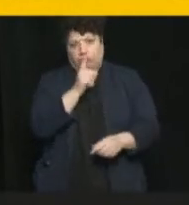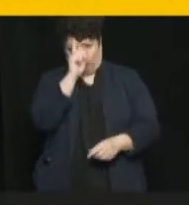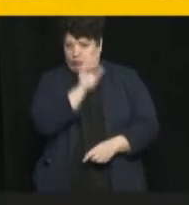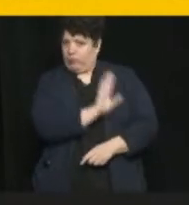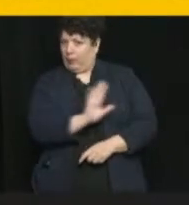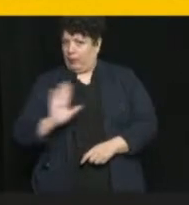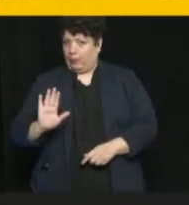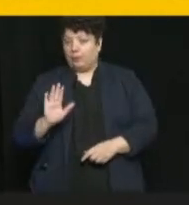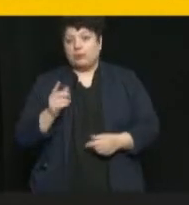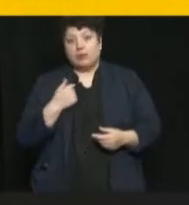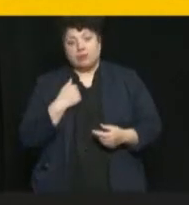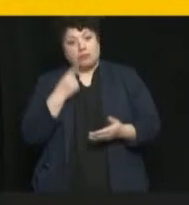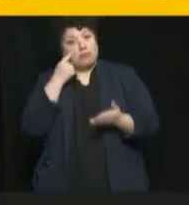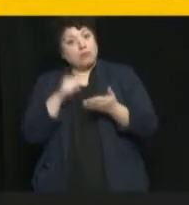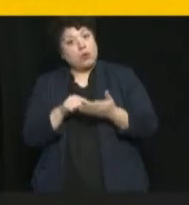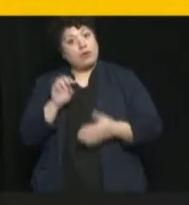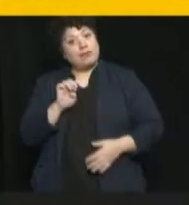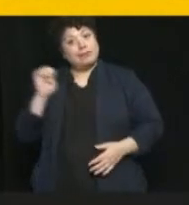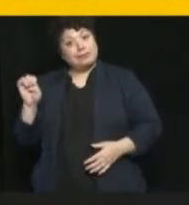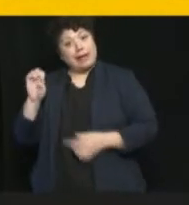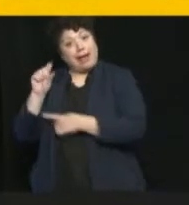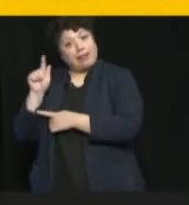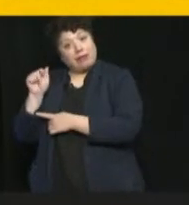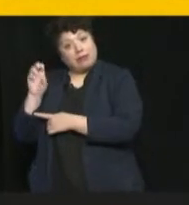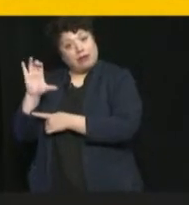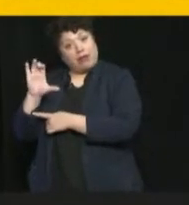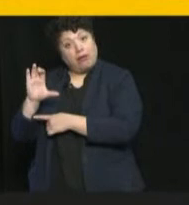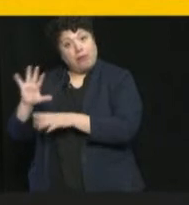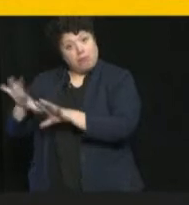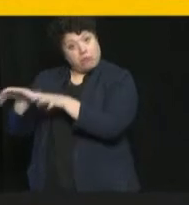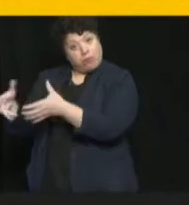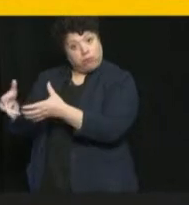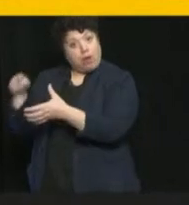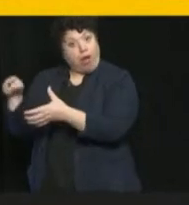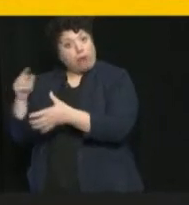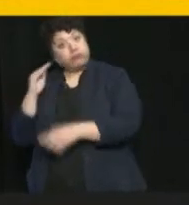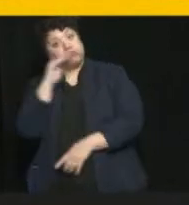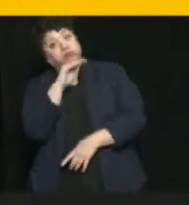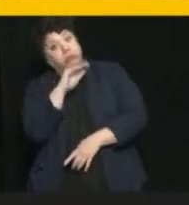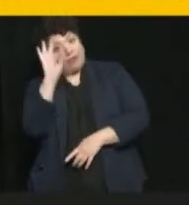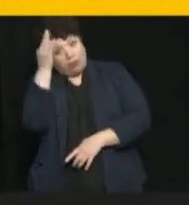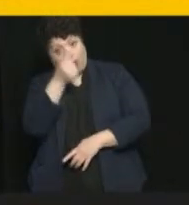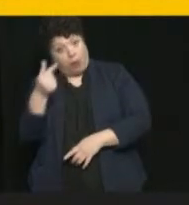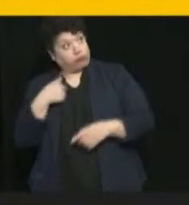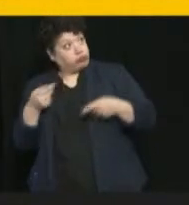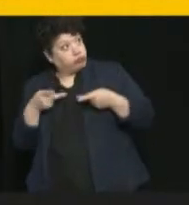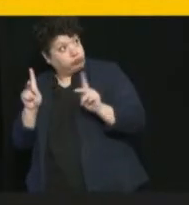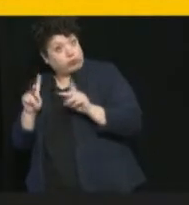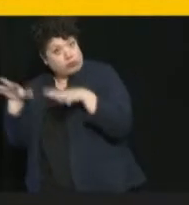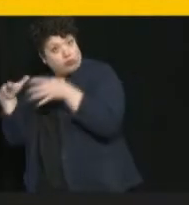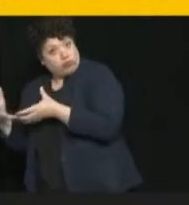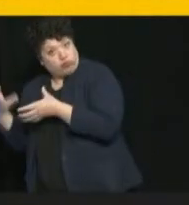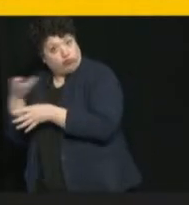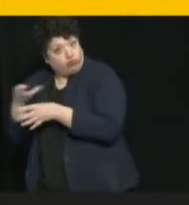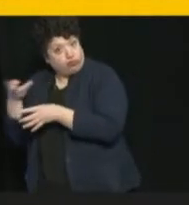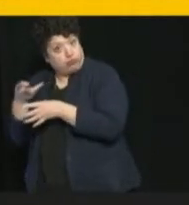the Atlantic bubble, they didn't need to ask for the federal government's permission to go ahead with that